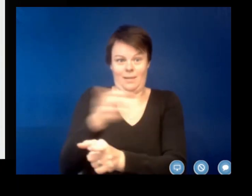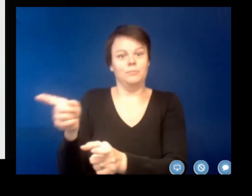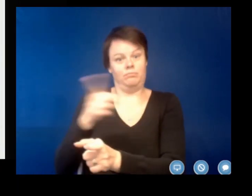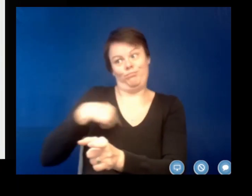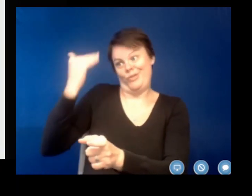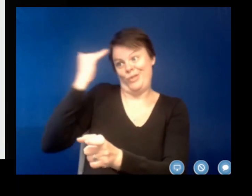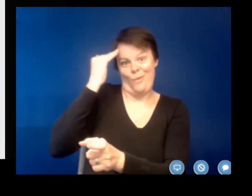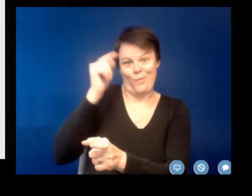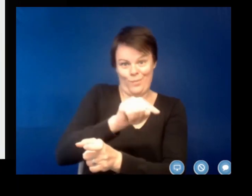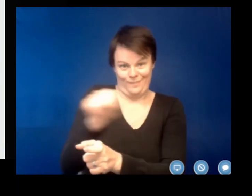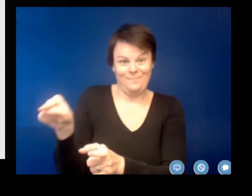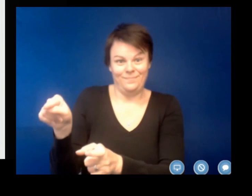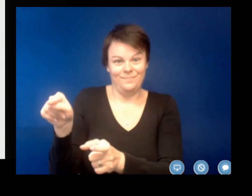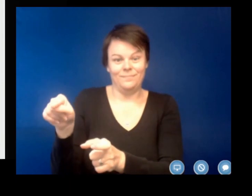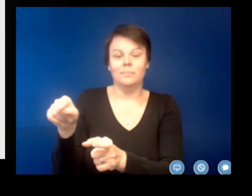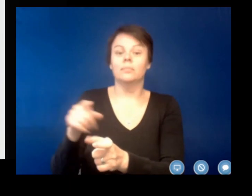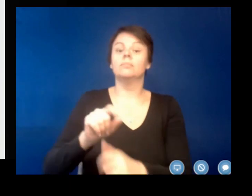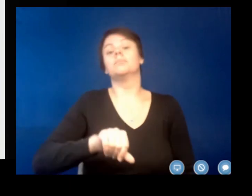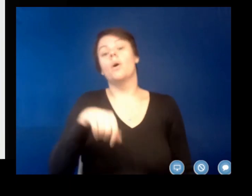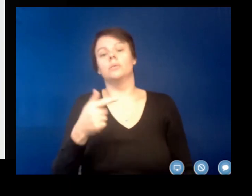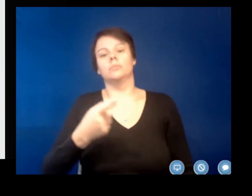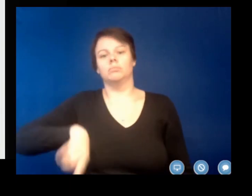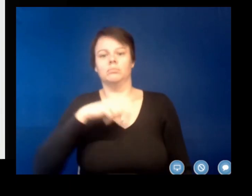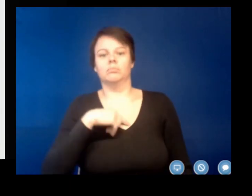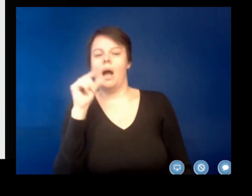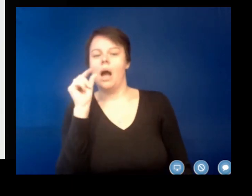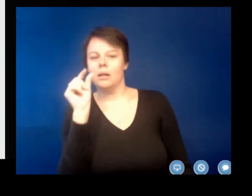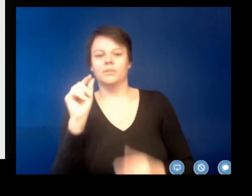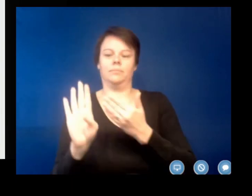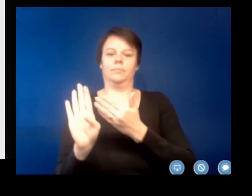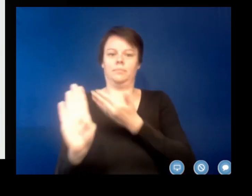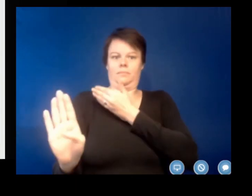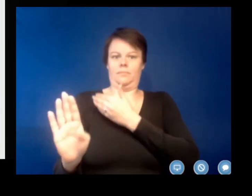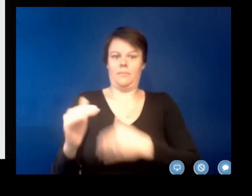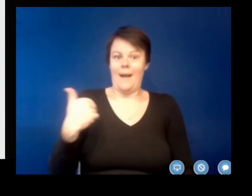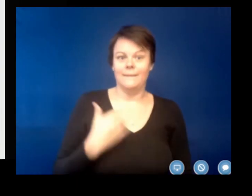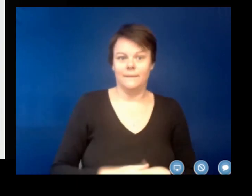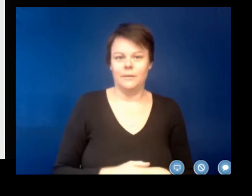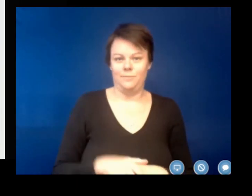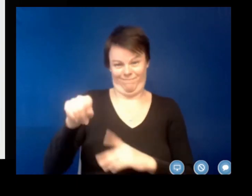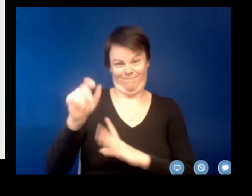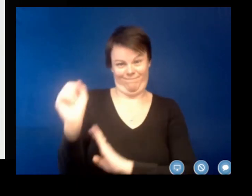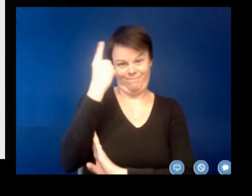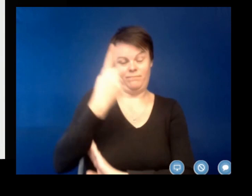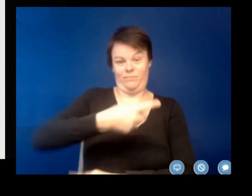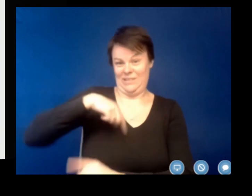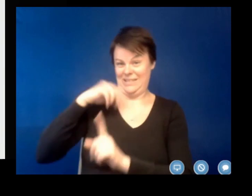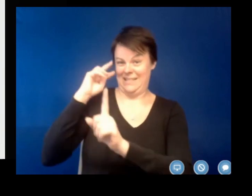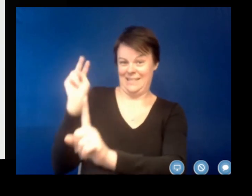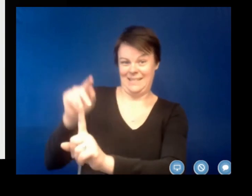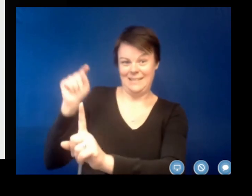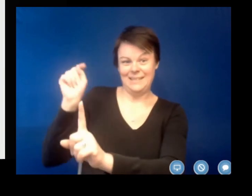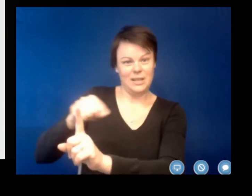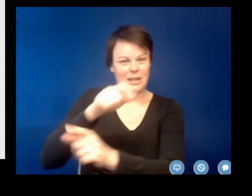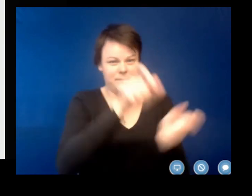experienced communities. So we love people we know each other, and people we do not know each other, we are a little bit more distant.